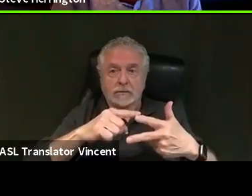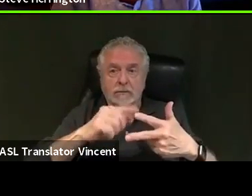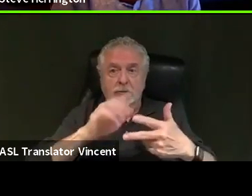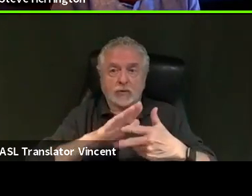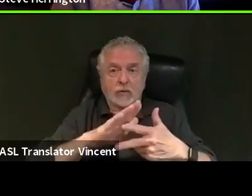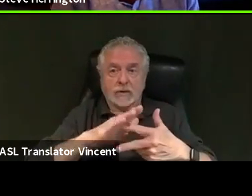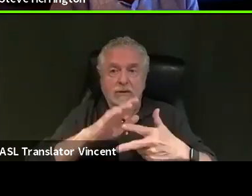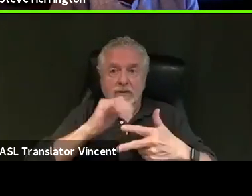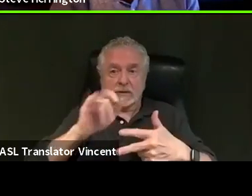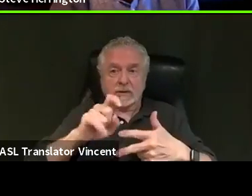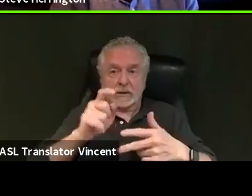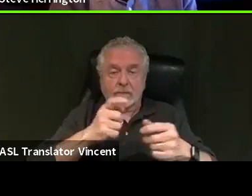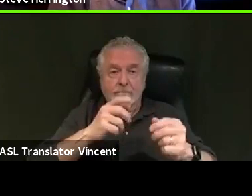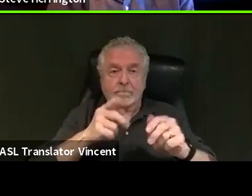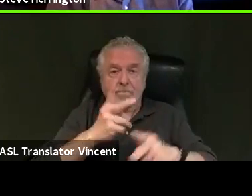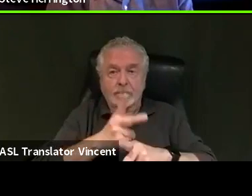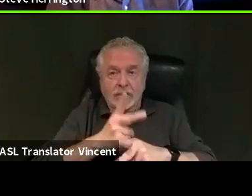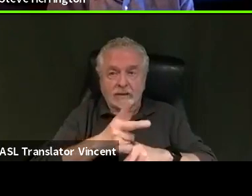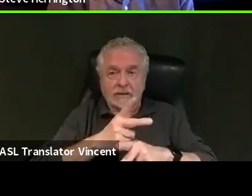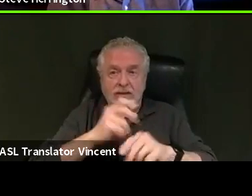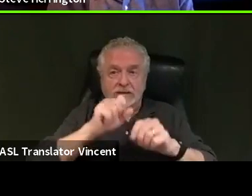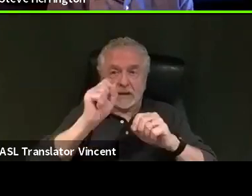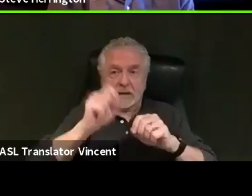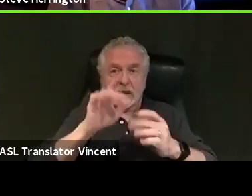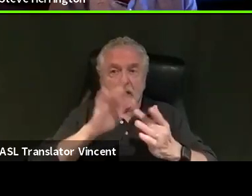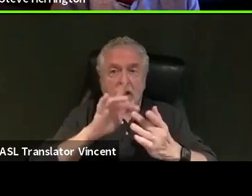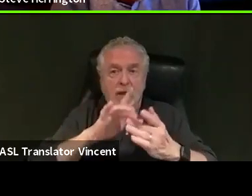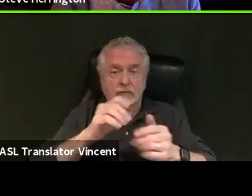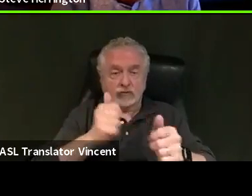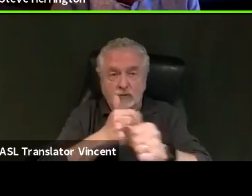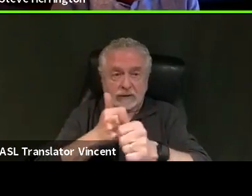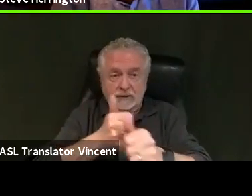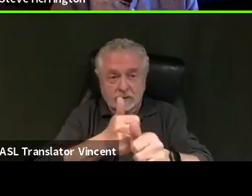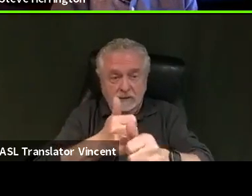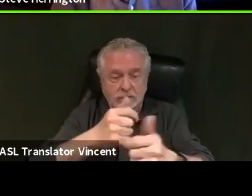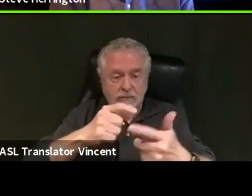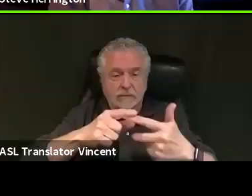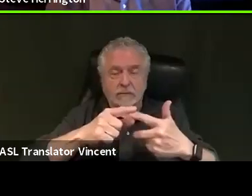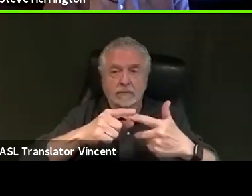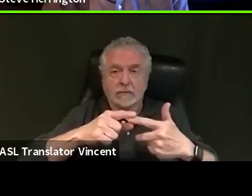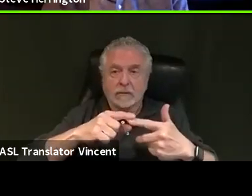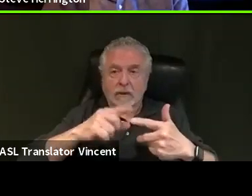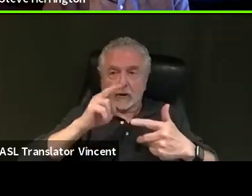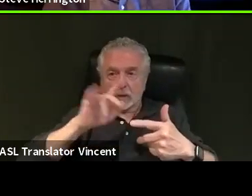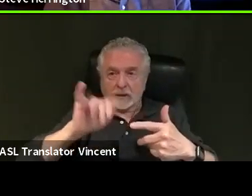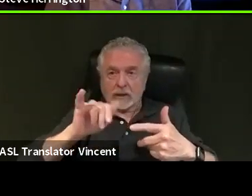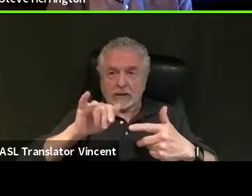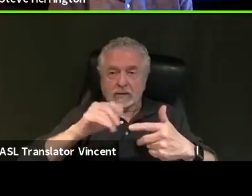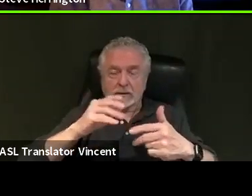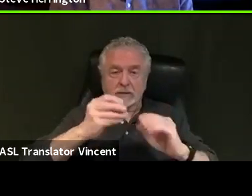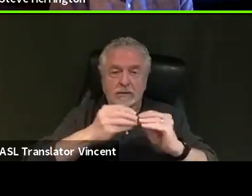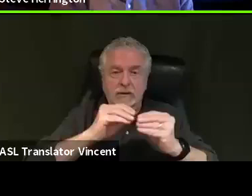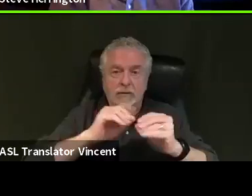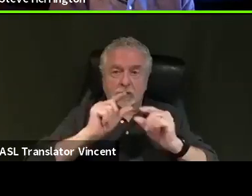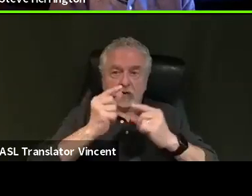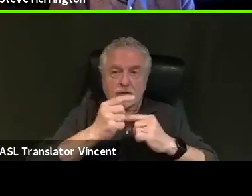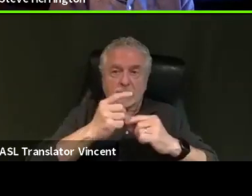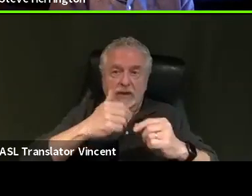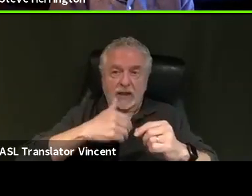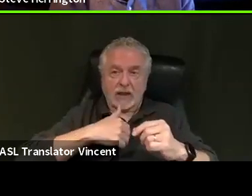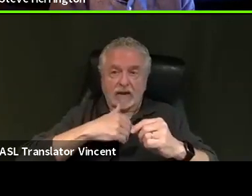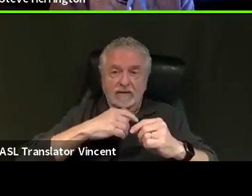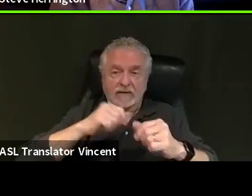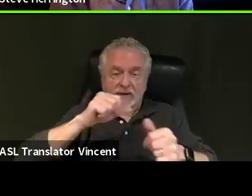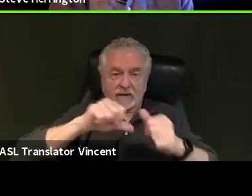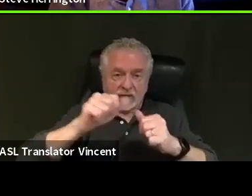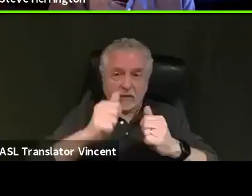Schools will still need to maintain some system of contact tracing. What that will look like and the number of groups they can have